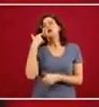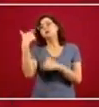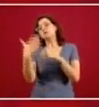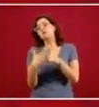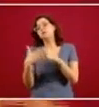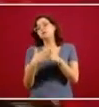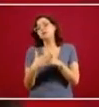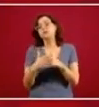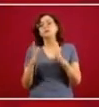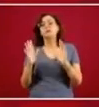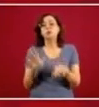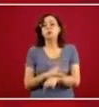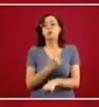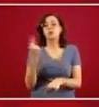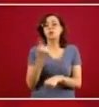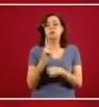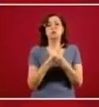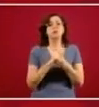put to